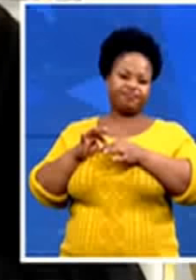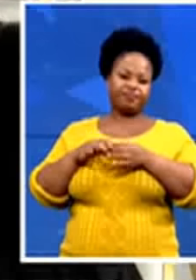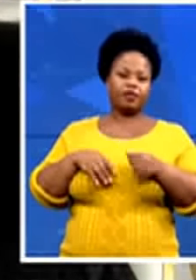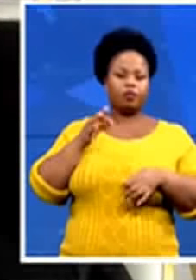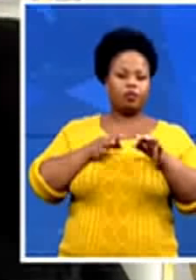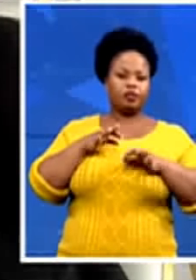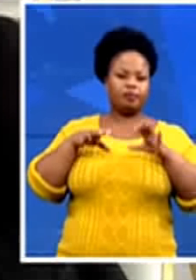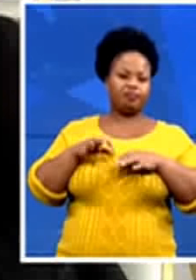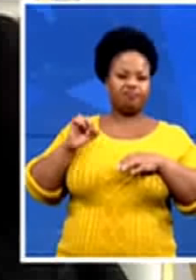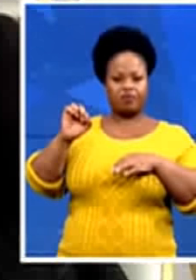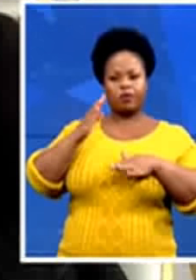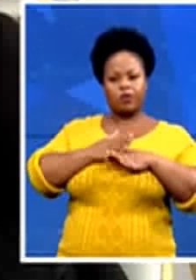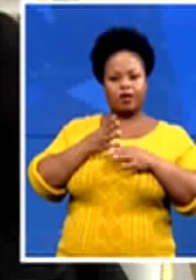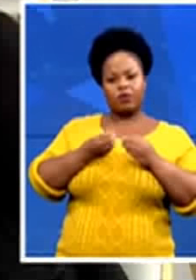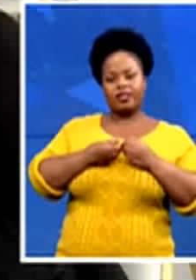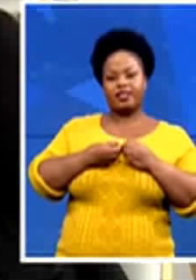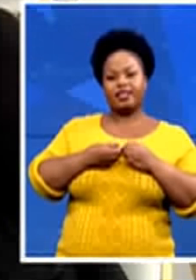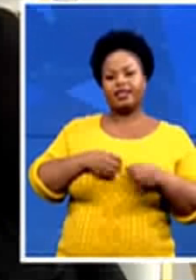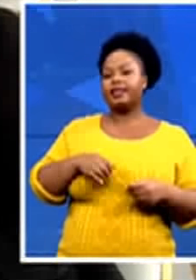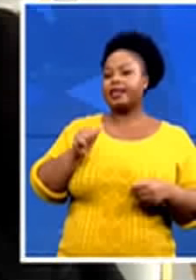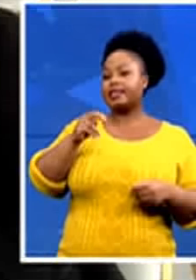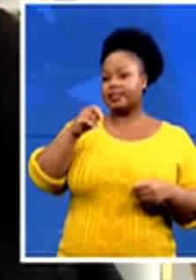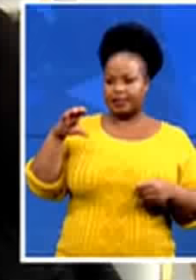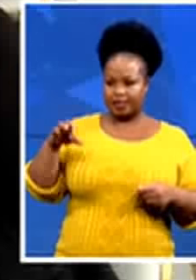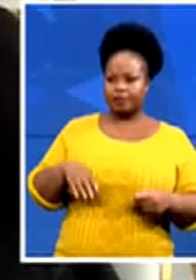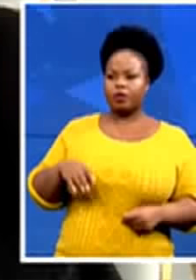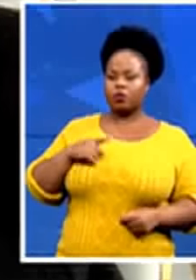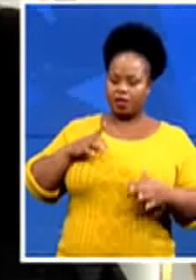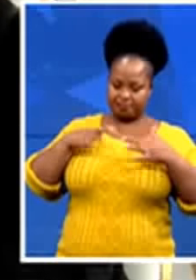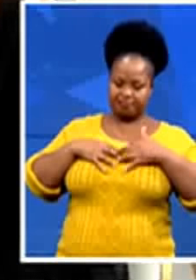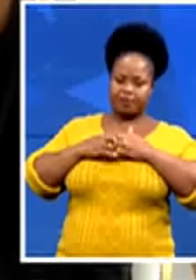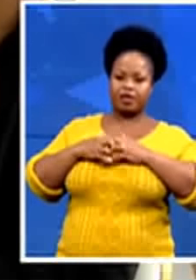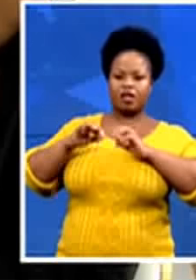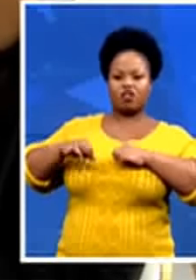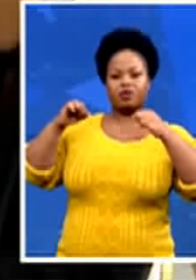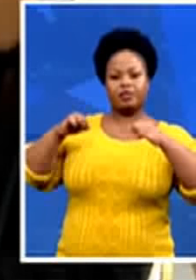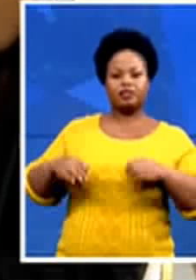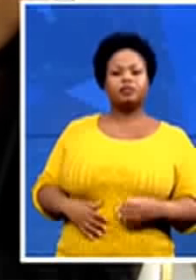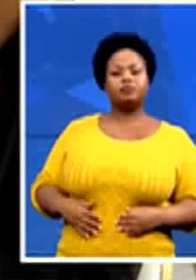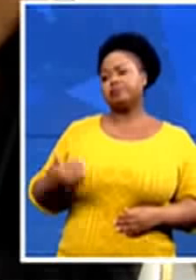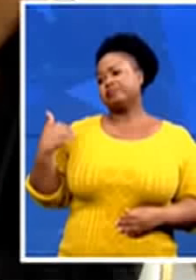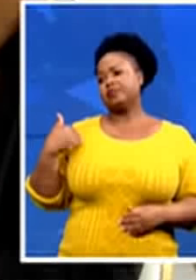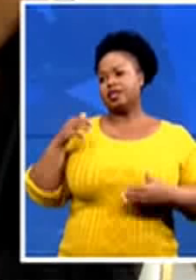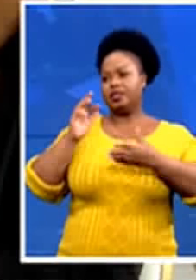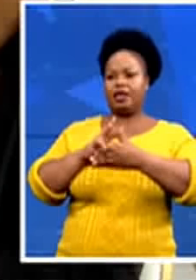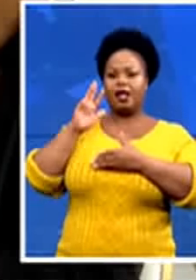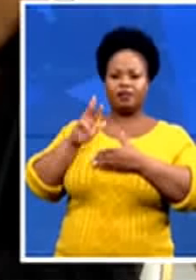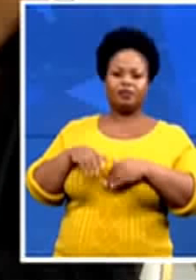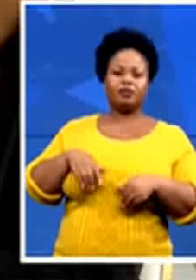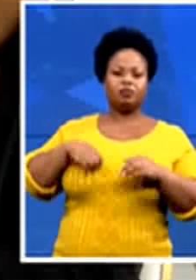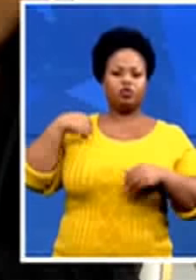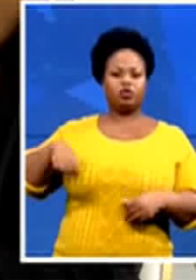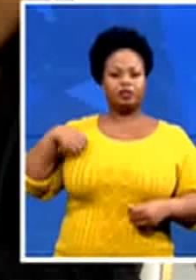ANC. They formed an agreement in the 19 hung municipalities where the two parties formed a